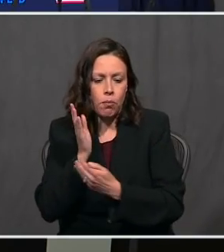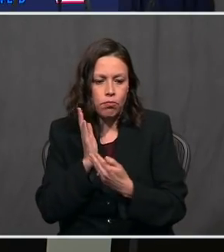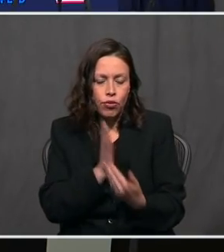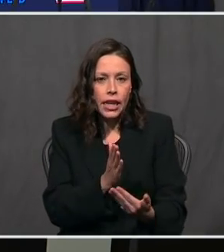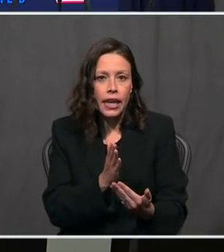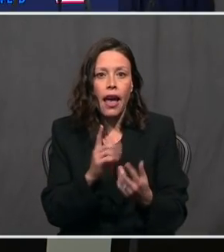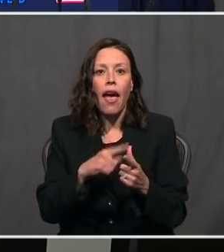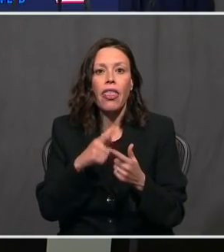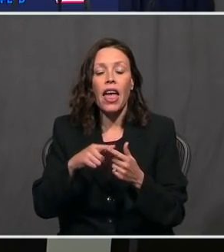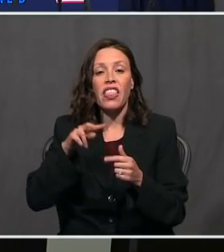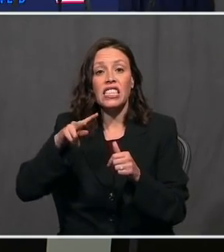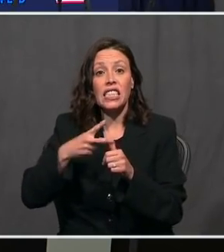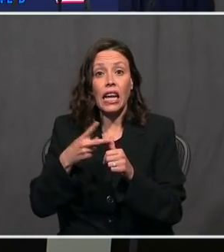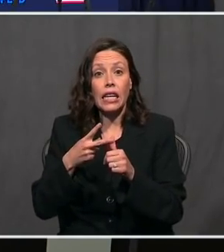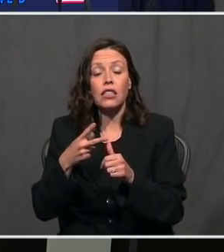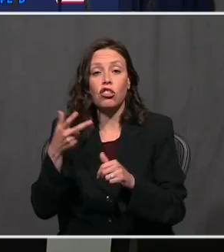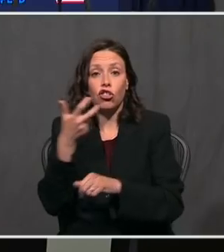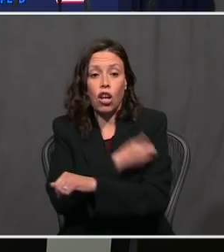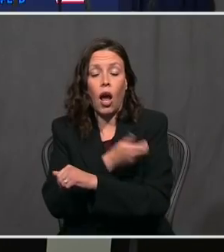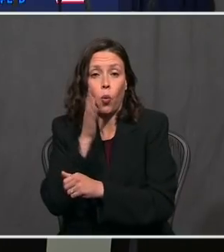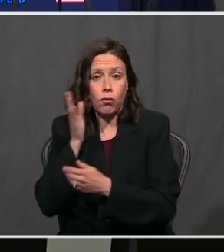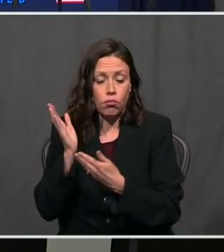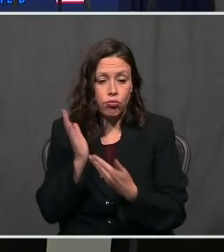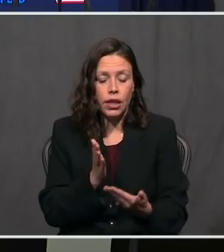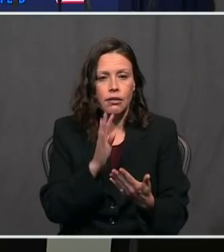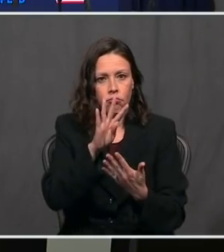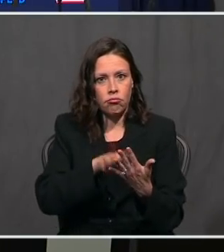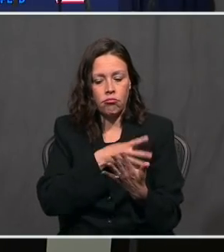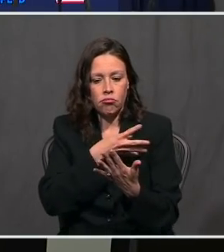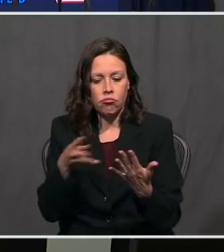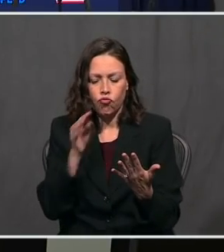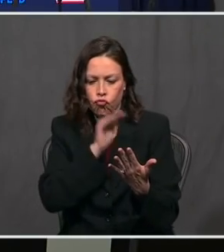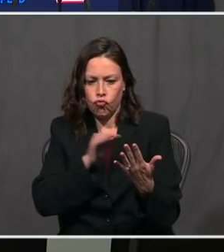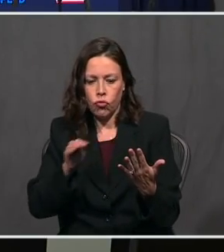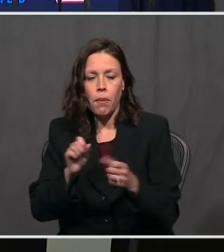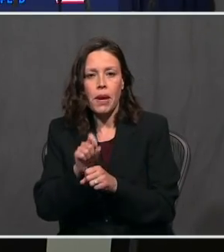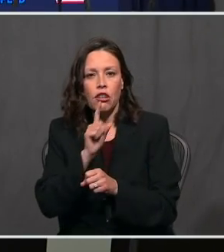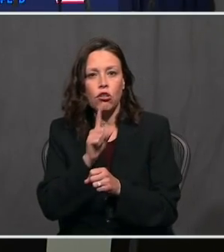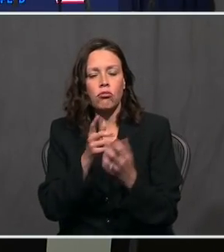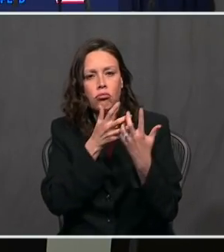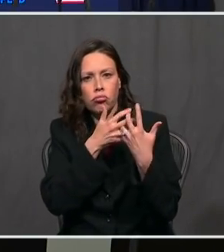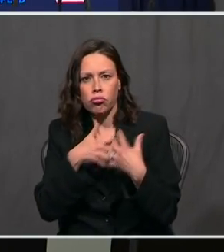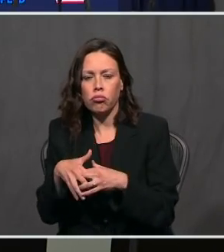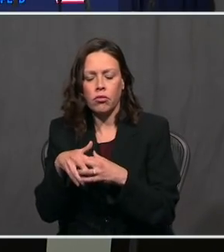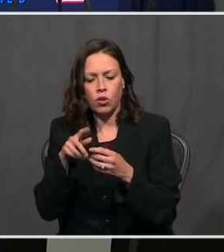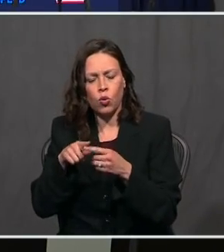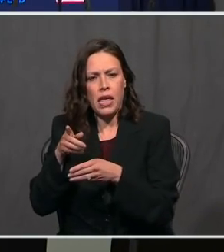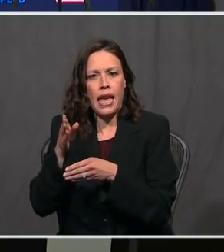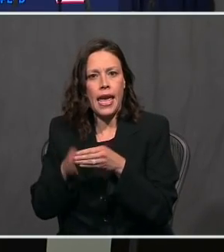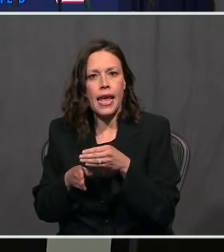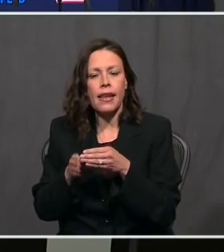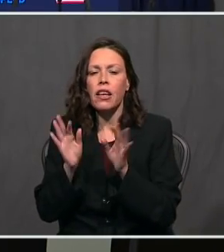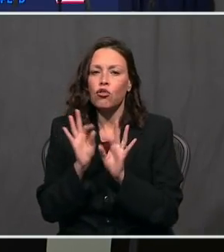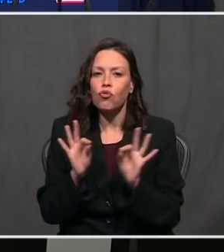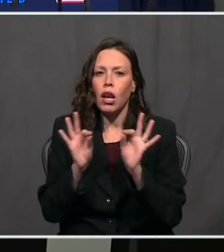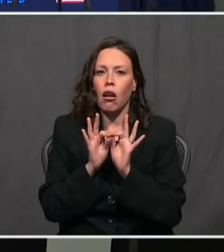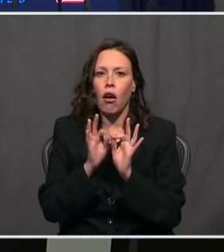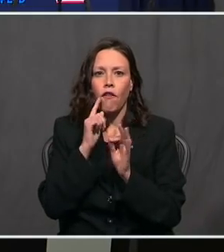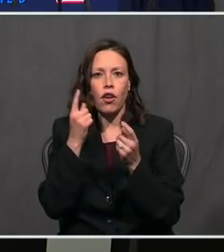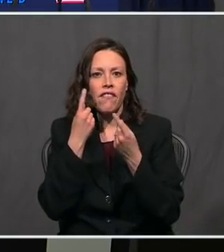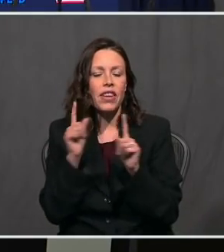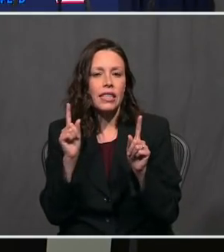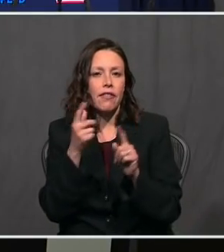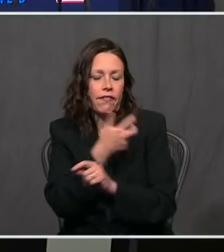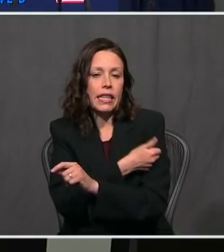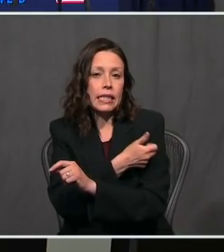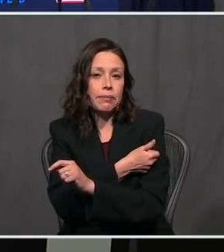secondary shots are going to be received, so we can assure that there's going to be the completion of that series as well. It's critical for the vaccine effectiveness that we're going to